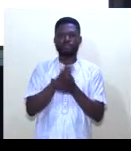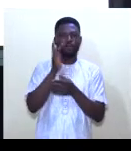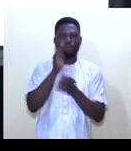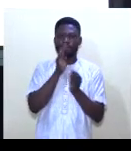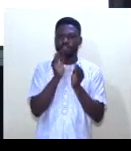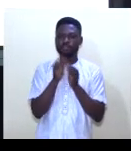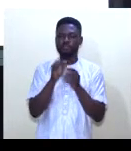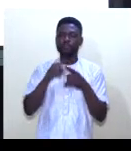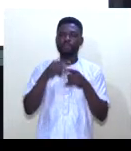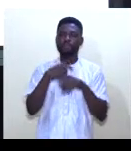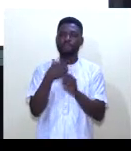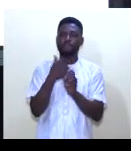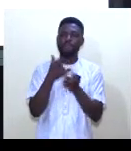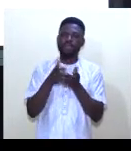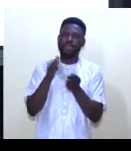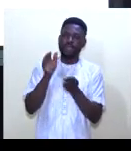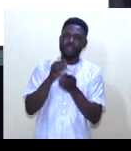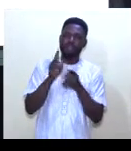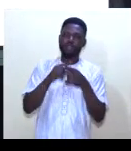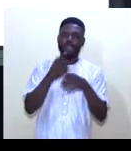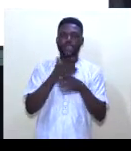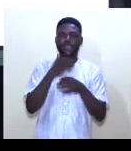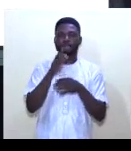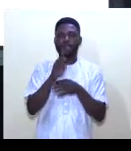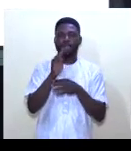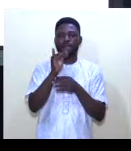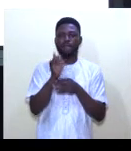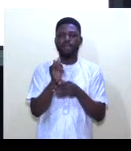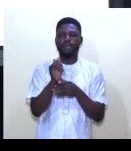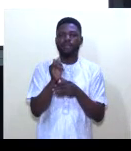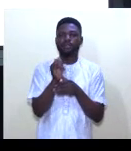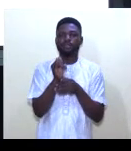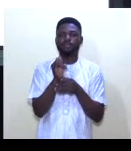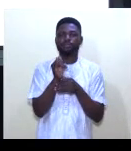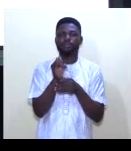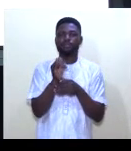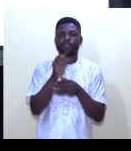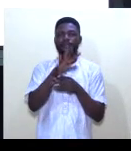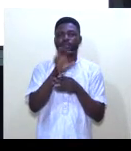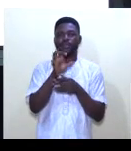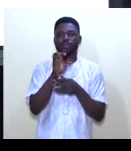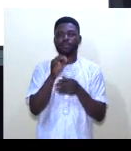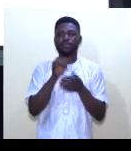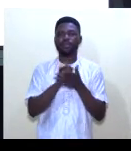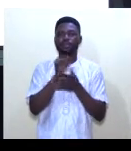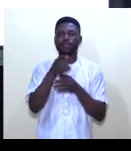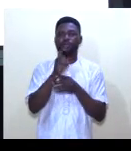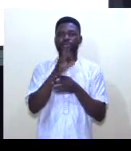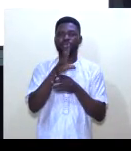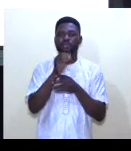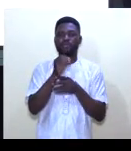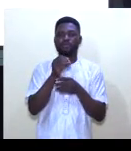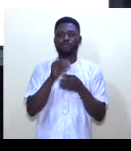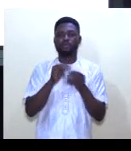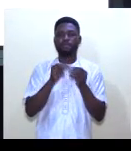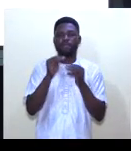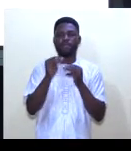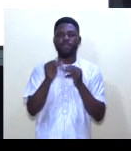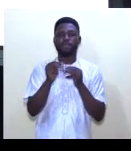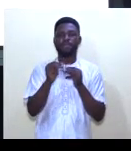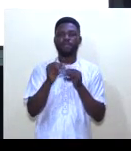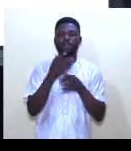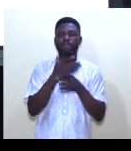the paper distance will be smaller. And to scale it down means to divide by 500. That's 150